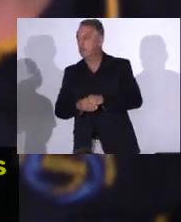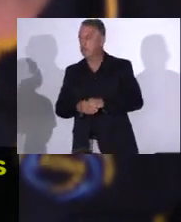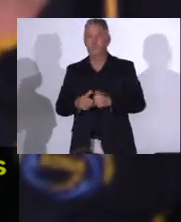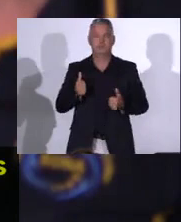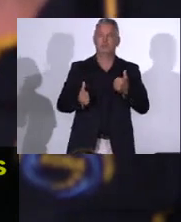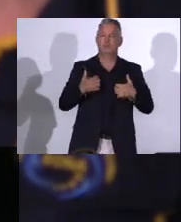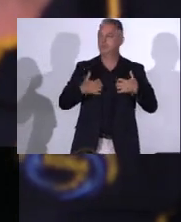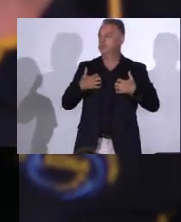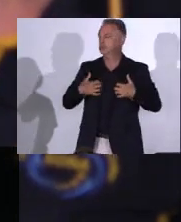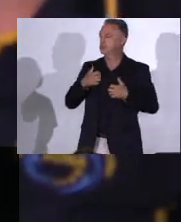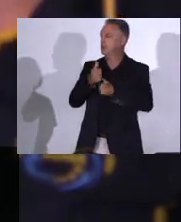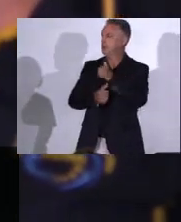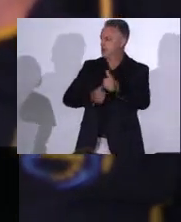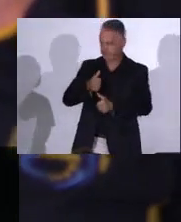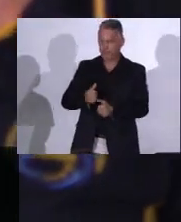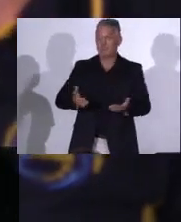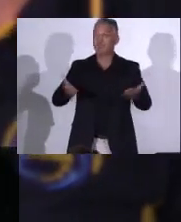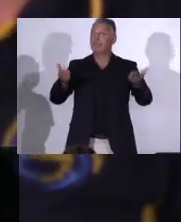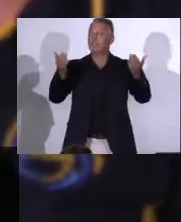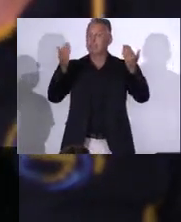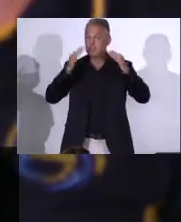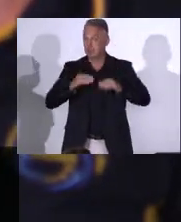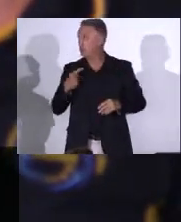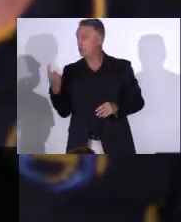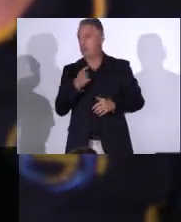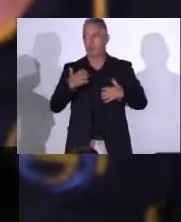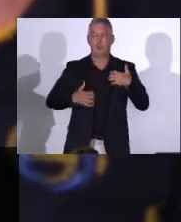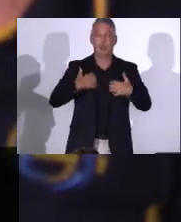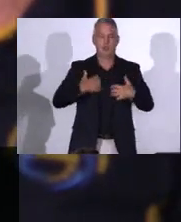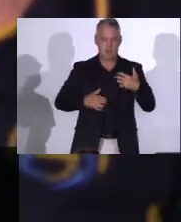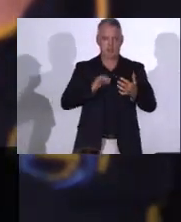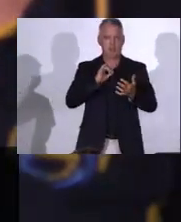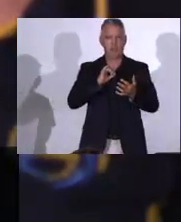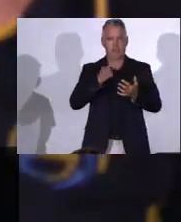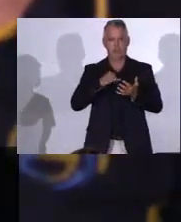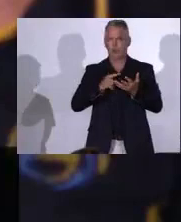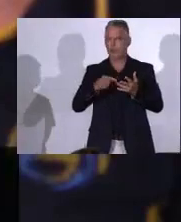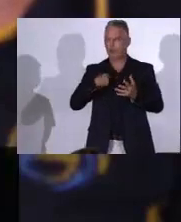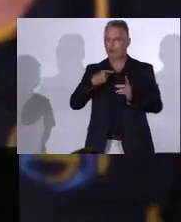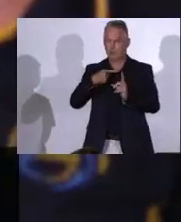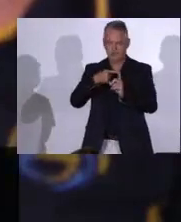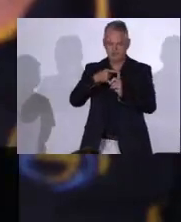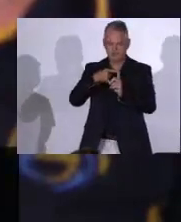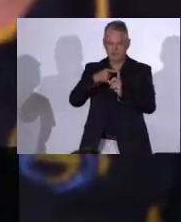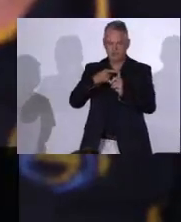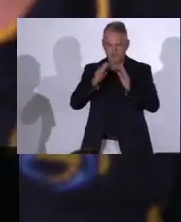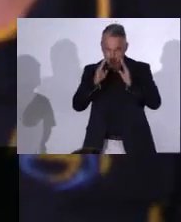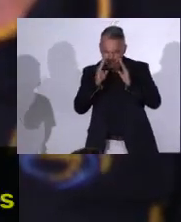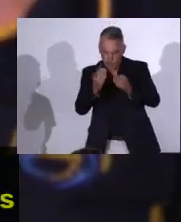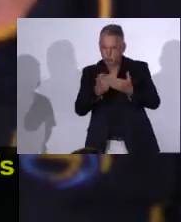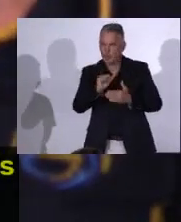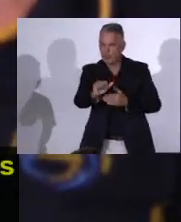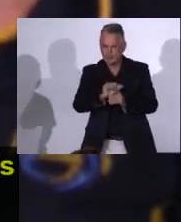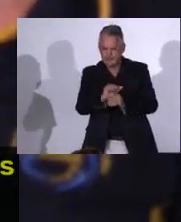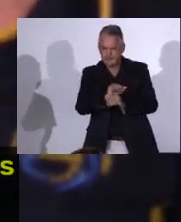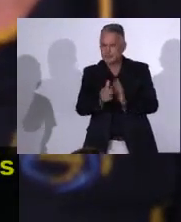just be part of that. So what that enabled us to do was really hone in some of the skills of those netballers. We have a whole range